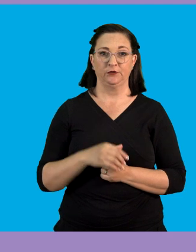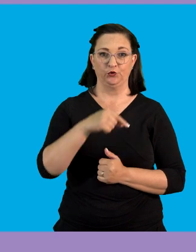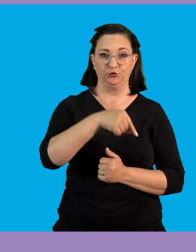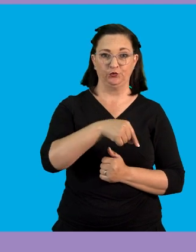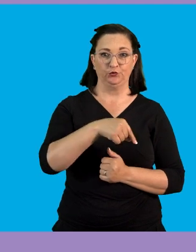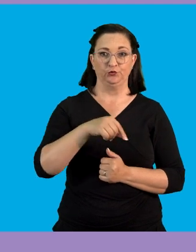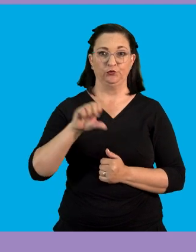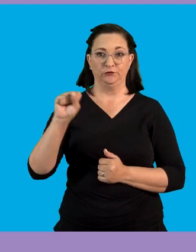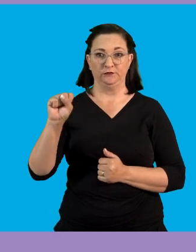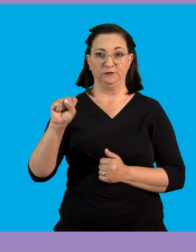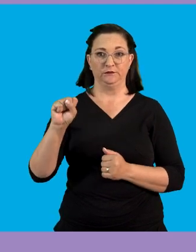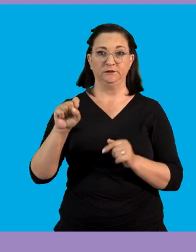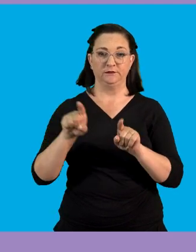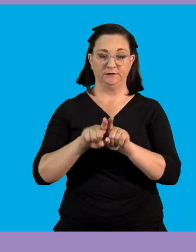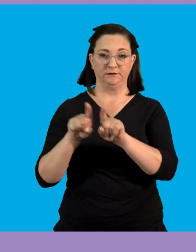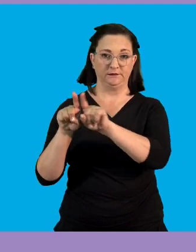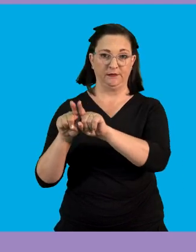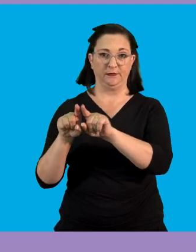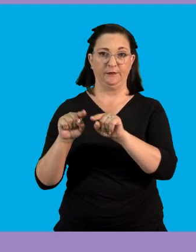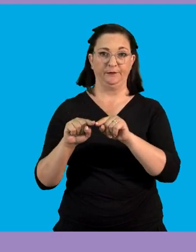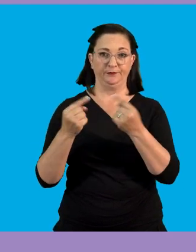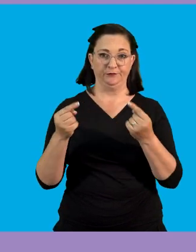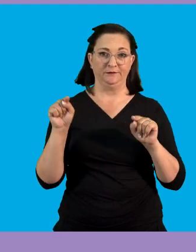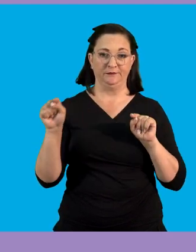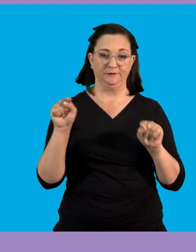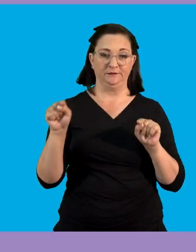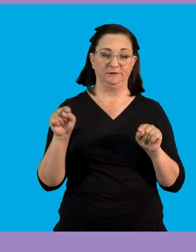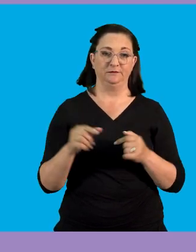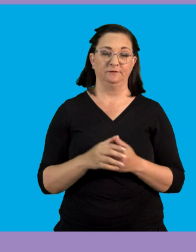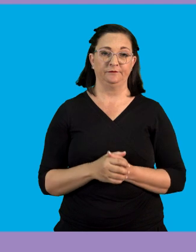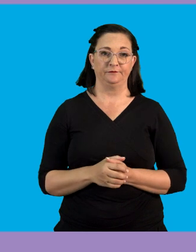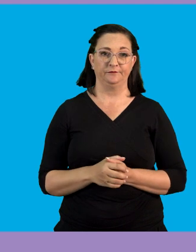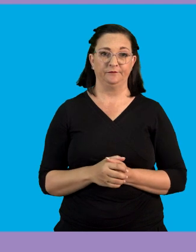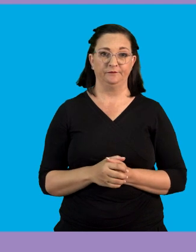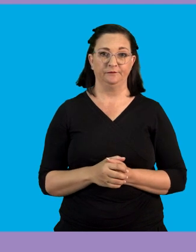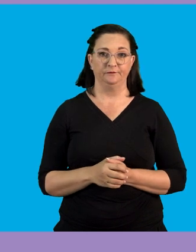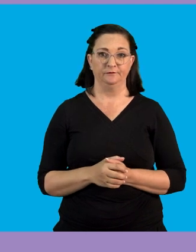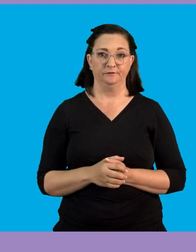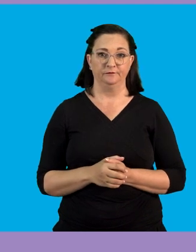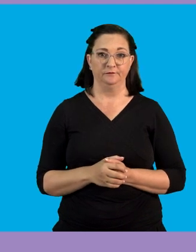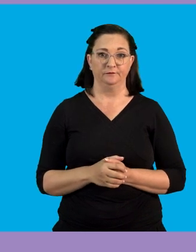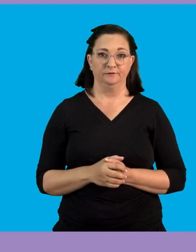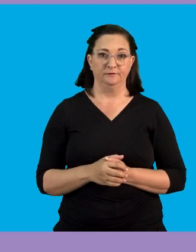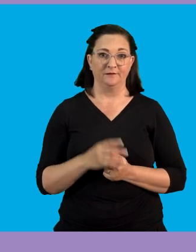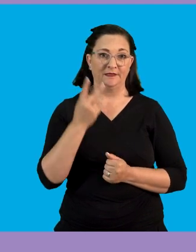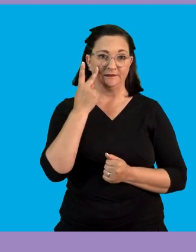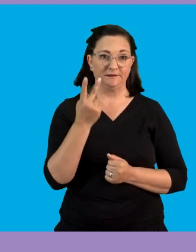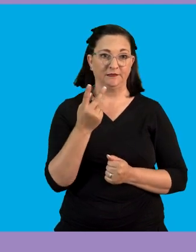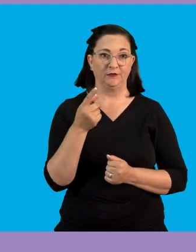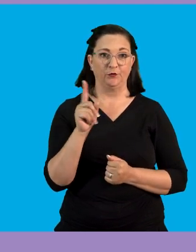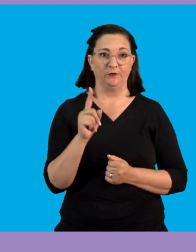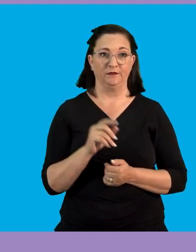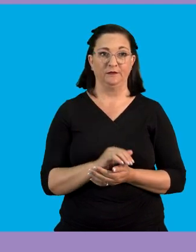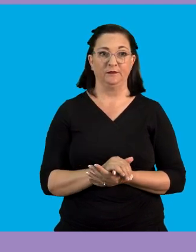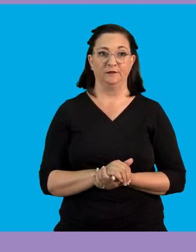another. And angle Q and angle S are also 80 degrees each, so they are also opposite to one another. When you look at